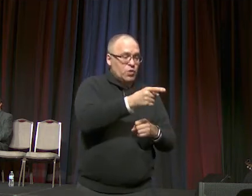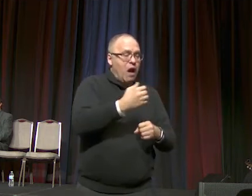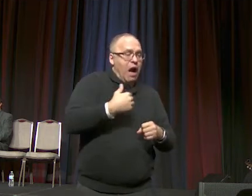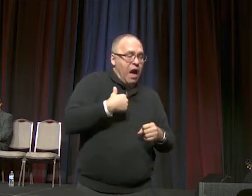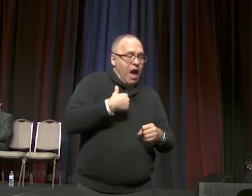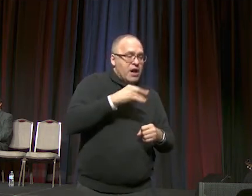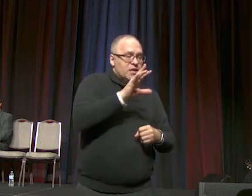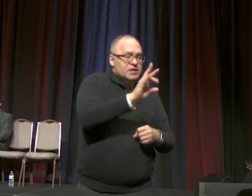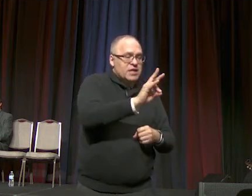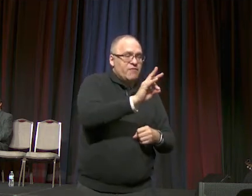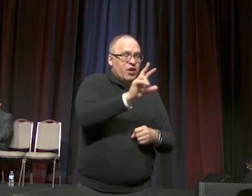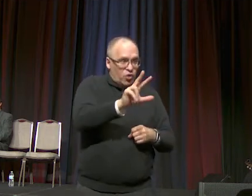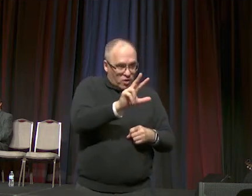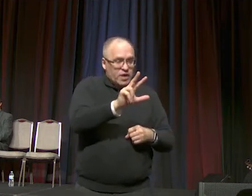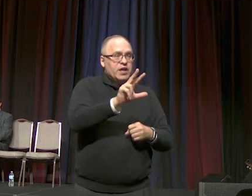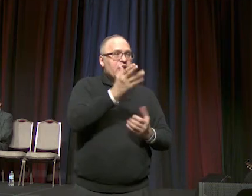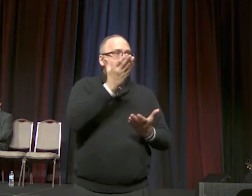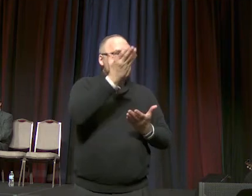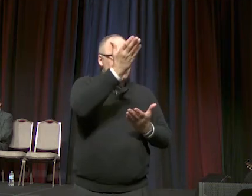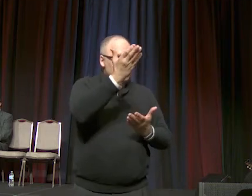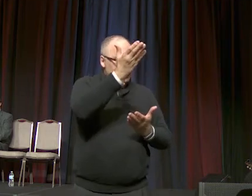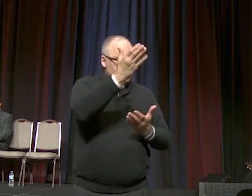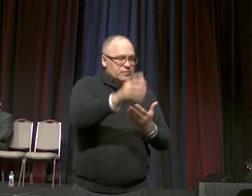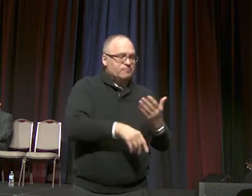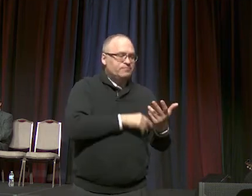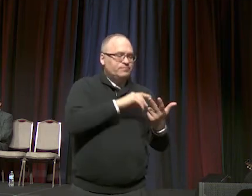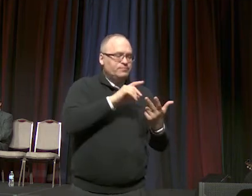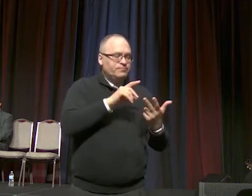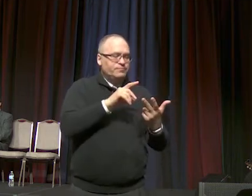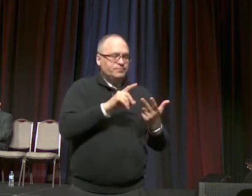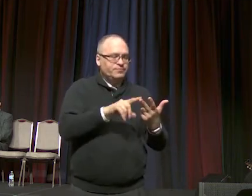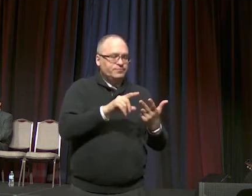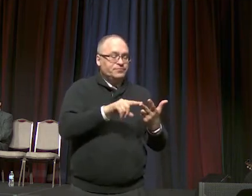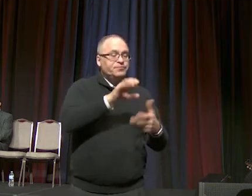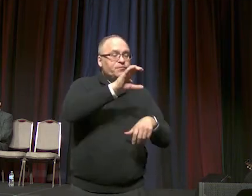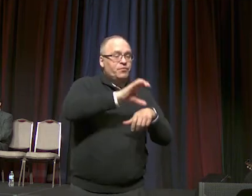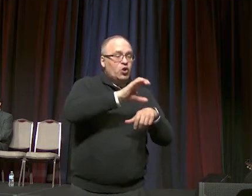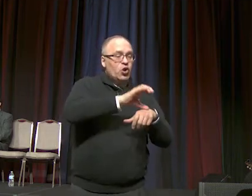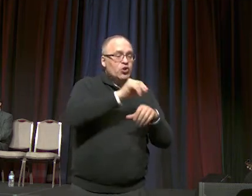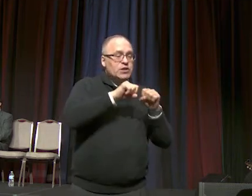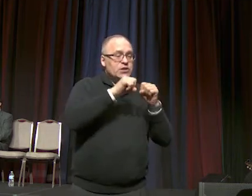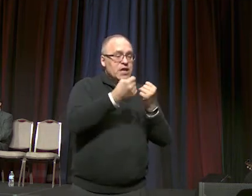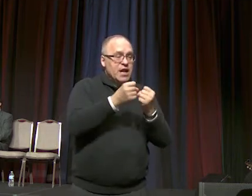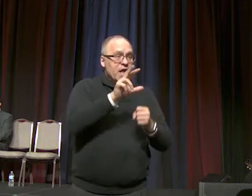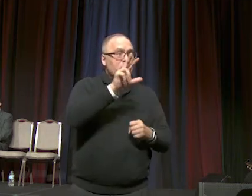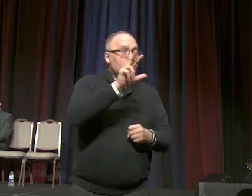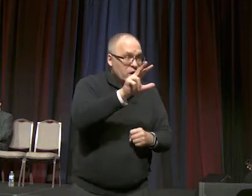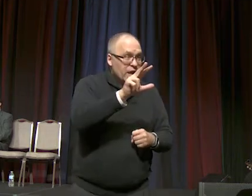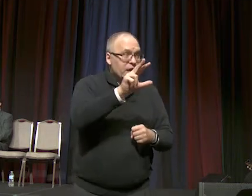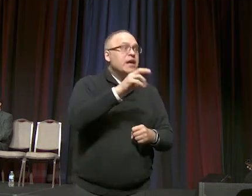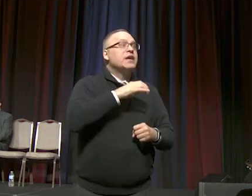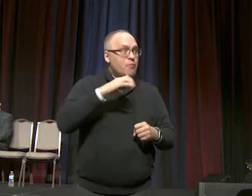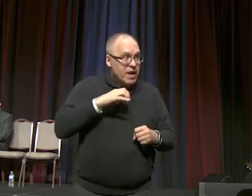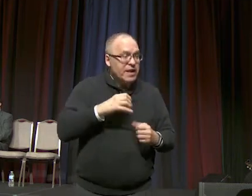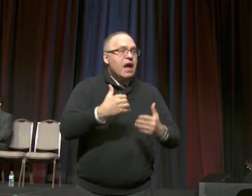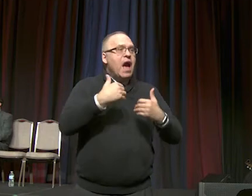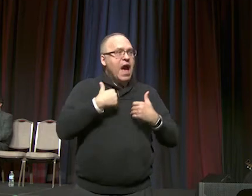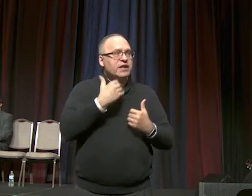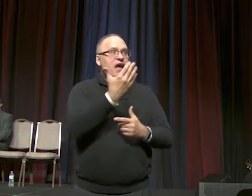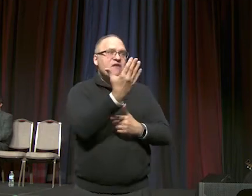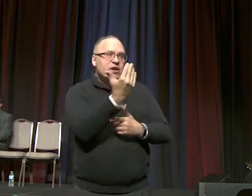contains 73 petitions. Church and Society 3 contains